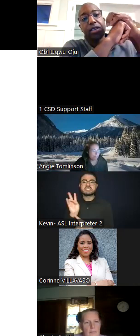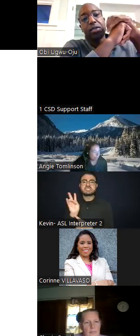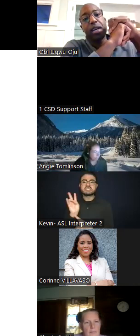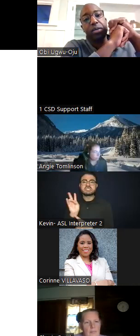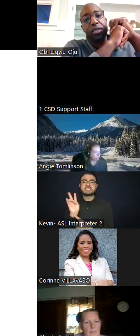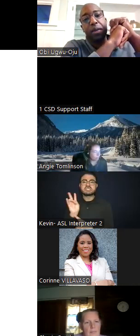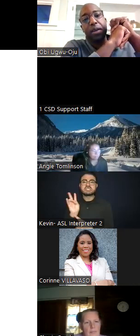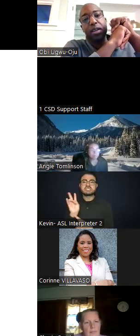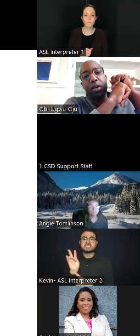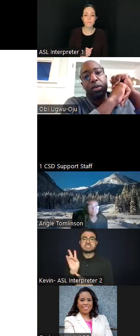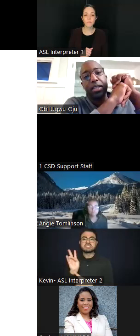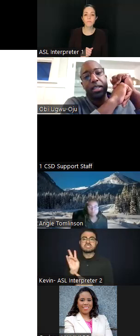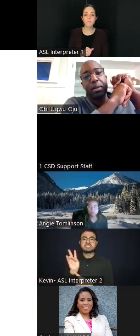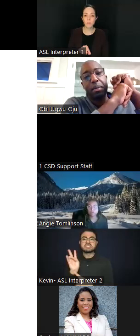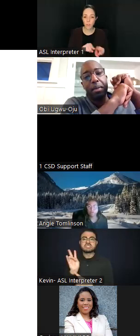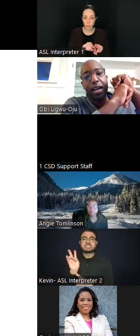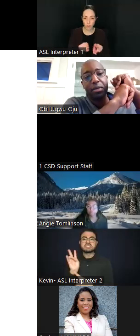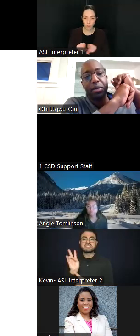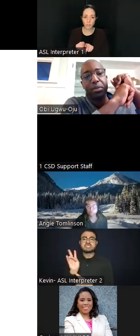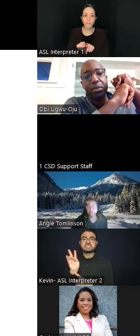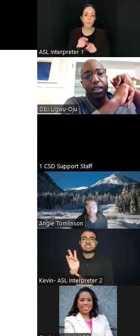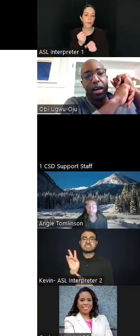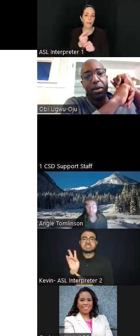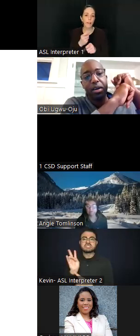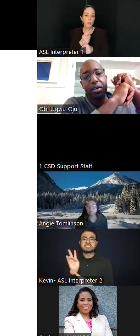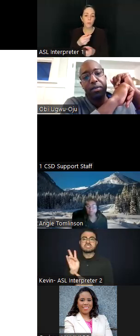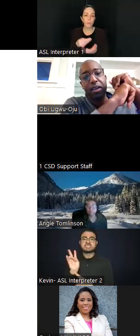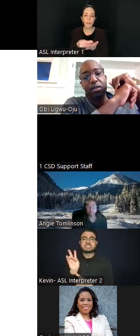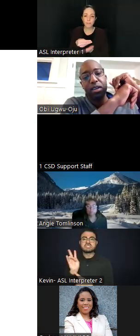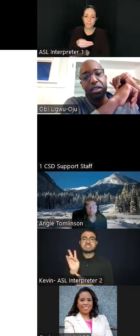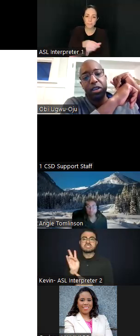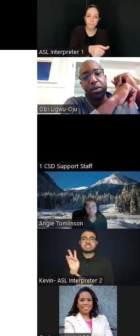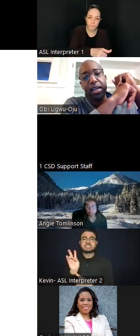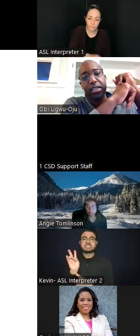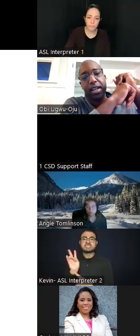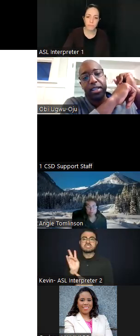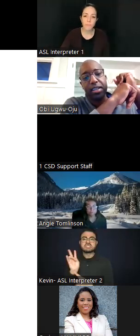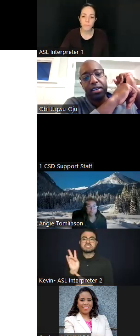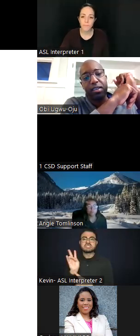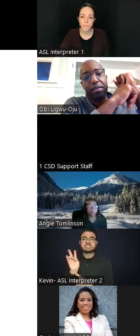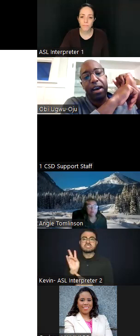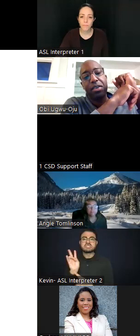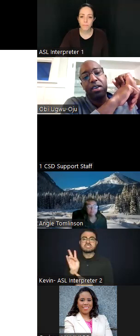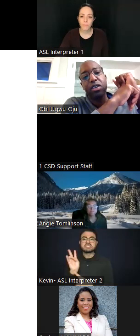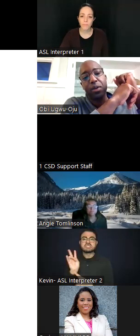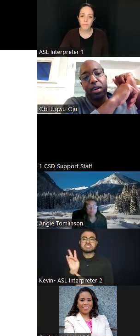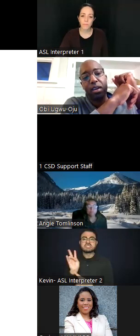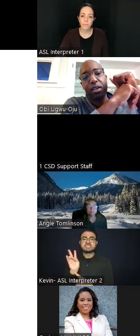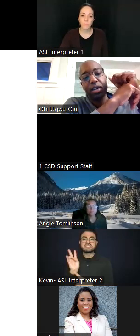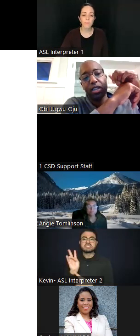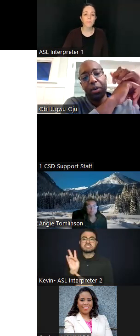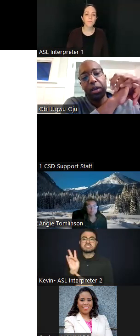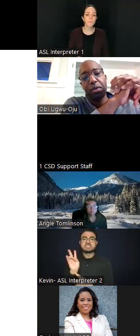an additional annual stipend no less than the maximum allowed under the Federal Volunteer Protection Act, currently $500 per